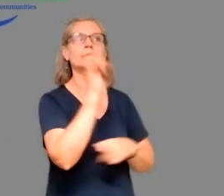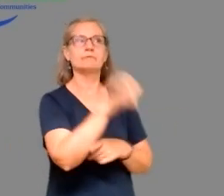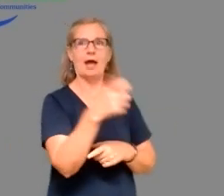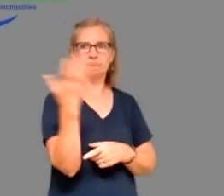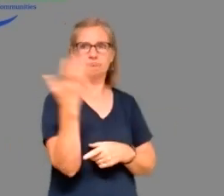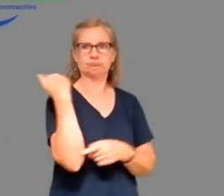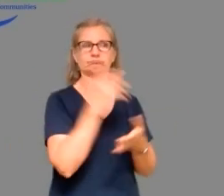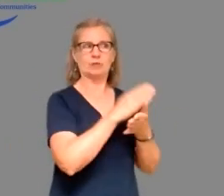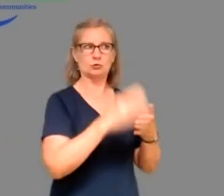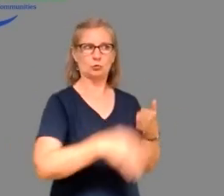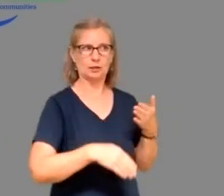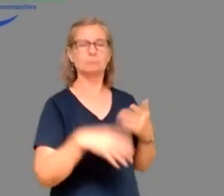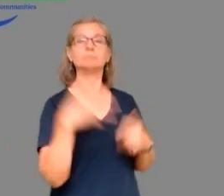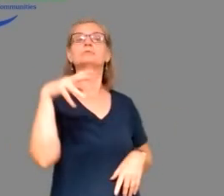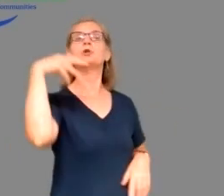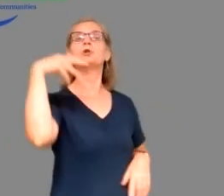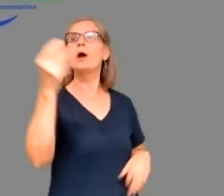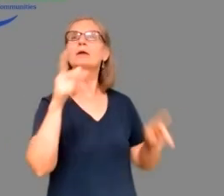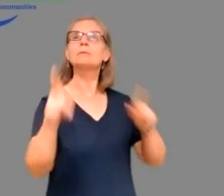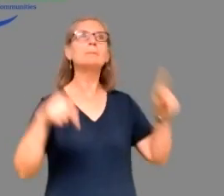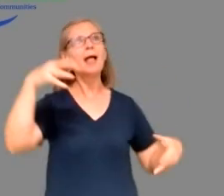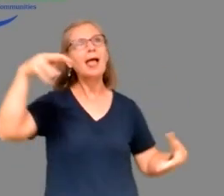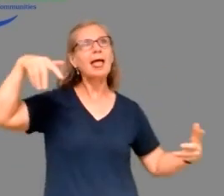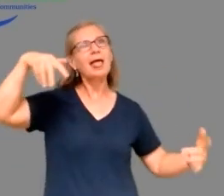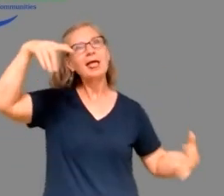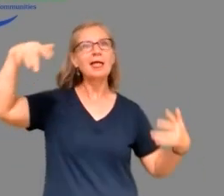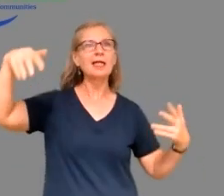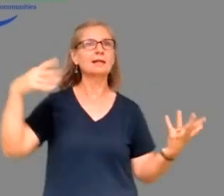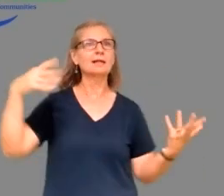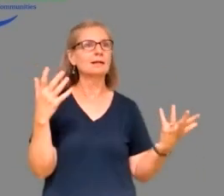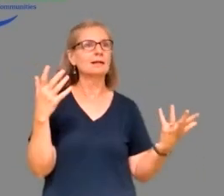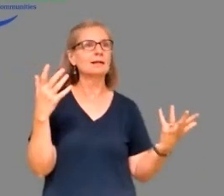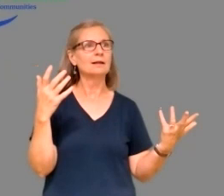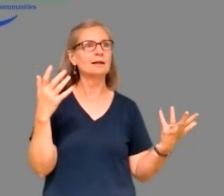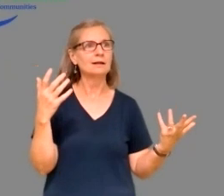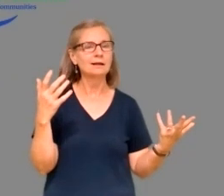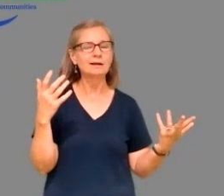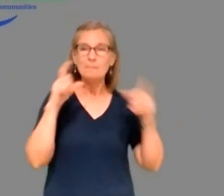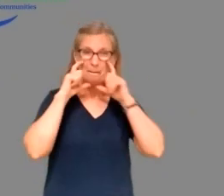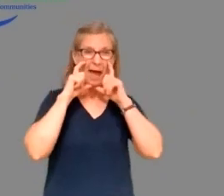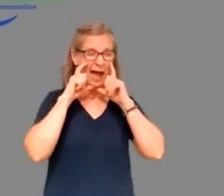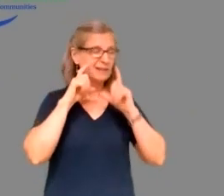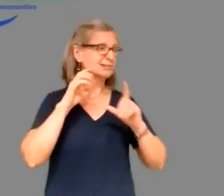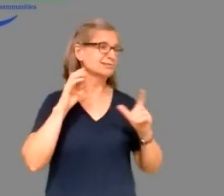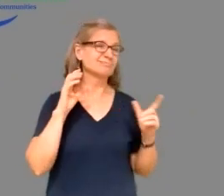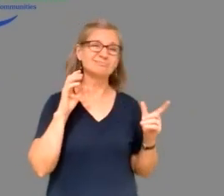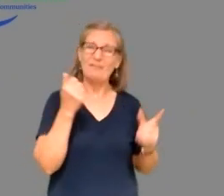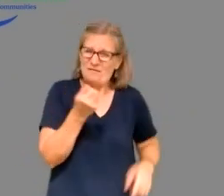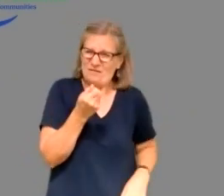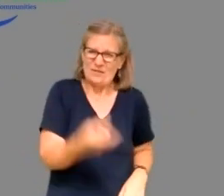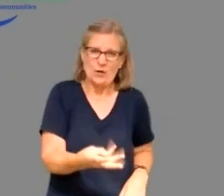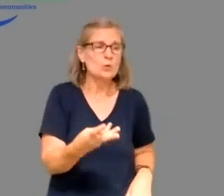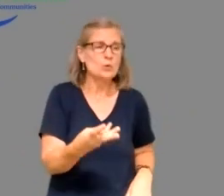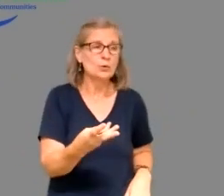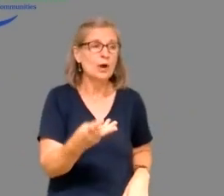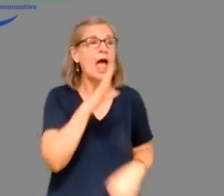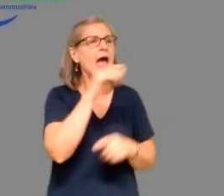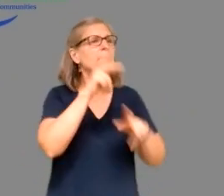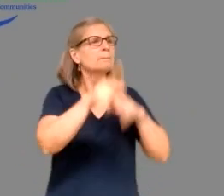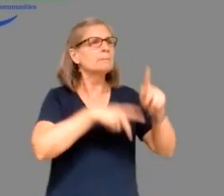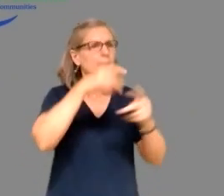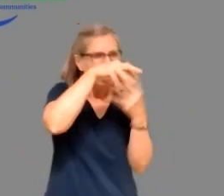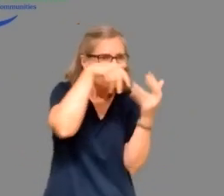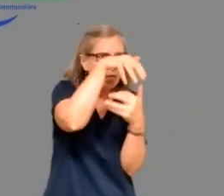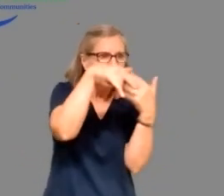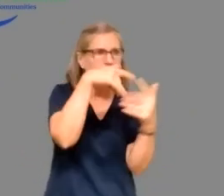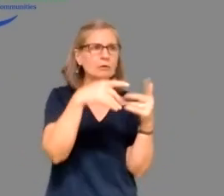you go out and people are milling around. Very few masks mm-hmm. and real close